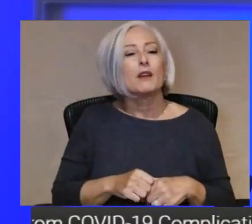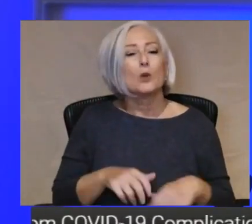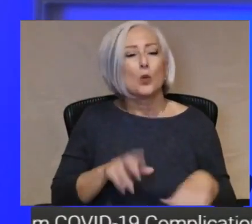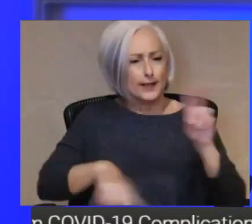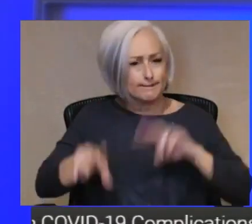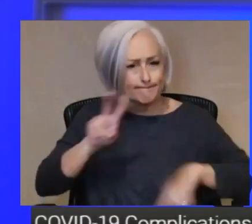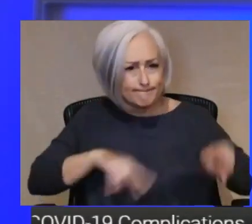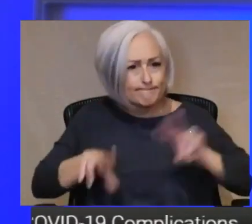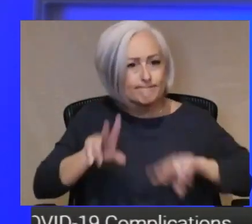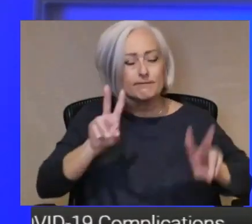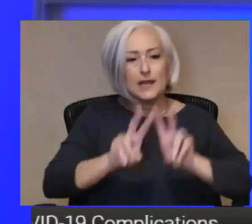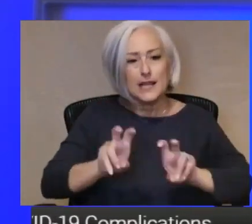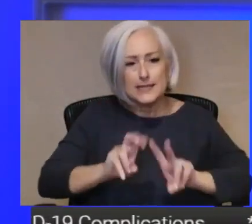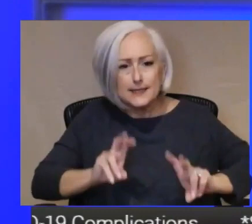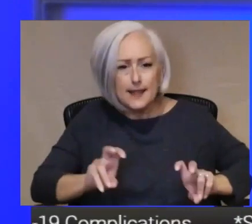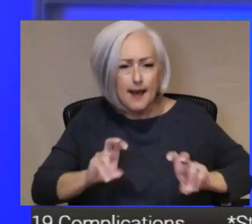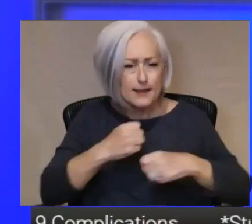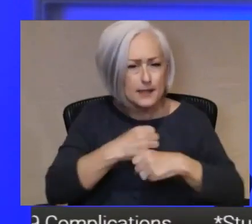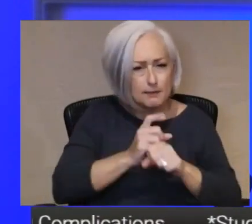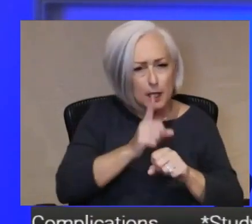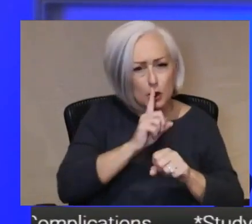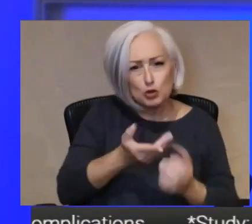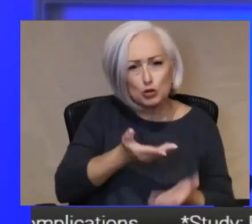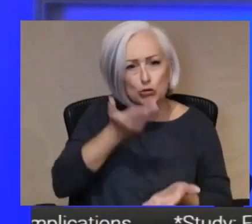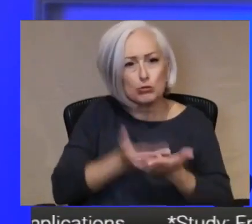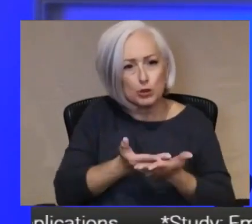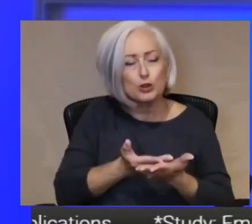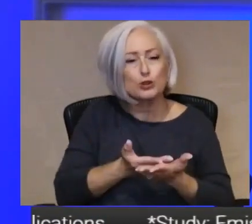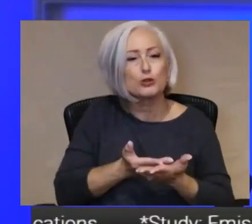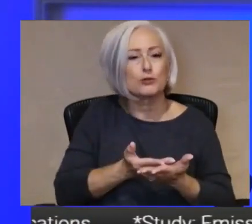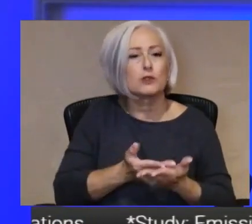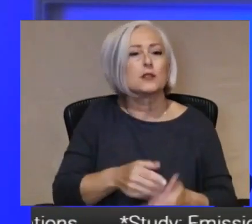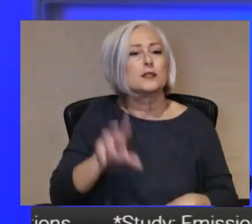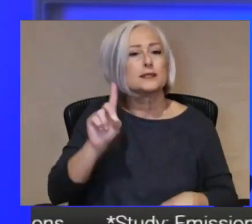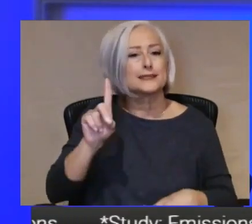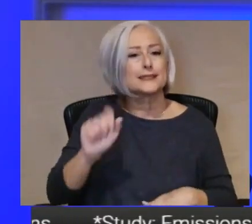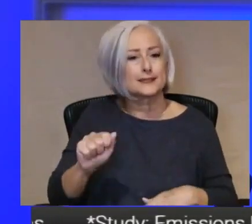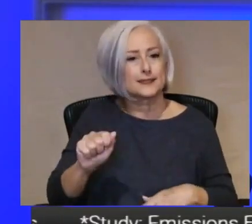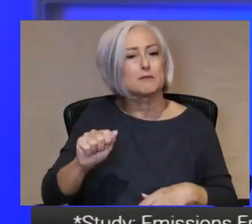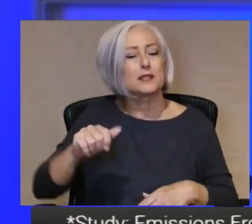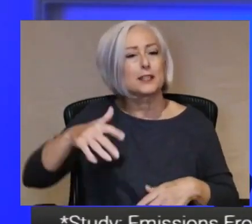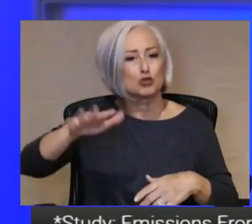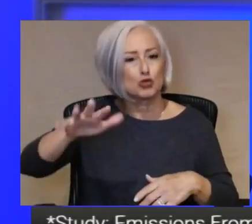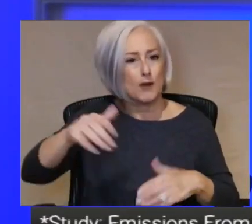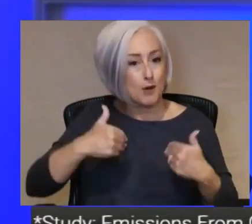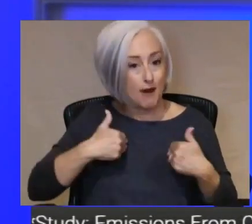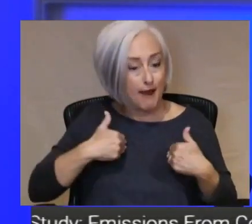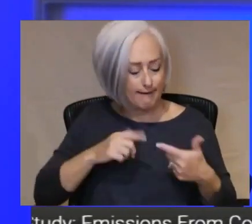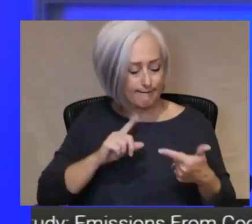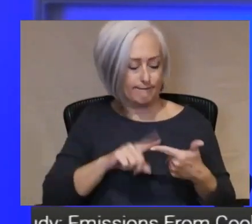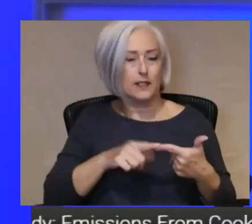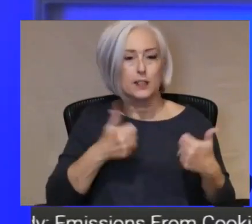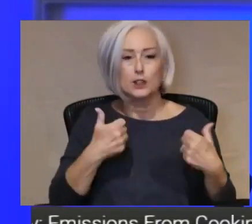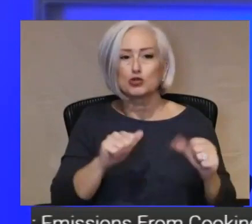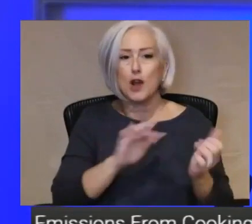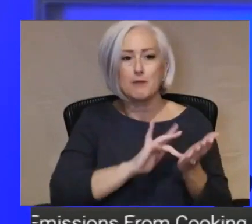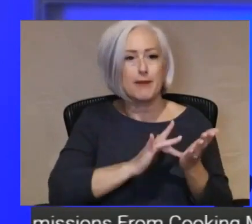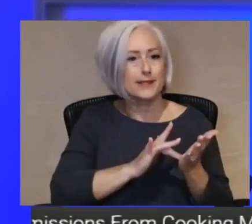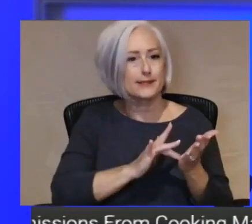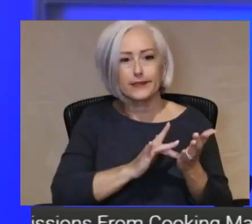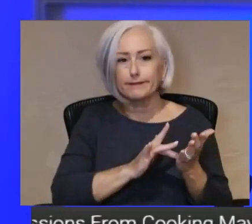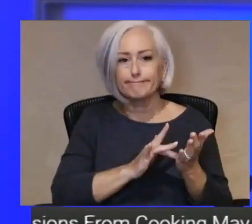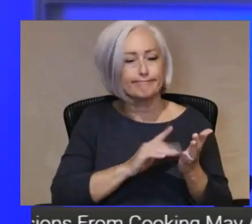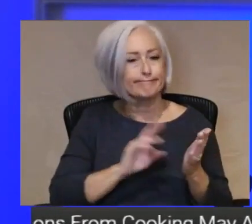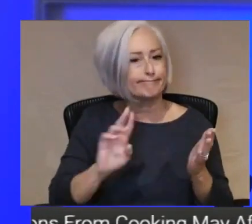that, you know, that we've shown that you do have disabling tremor, that you've, you know, tried medications and they're not working well enough. And then we also do